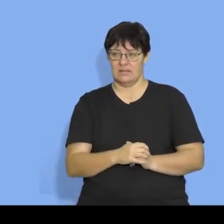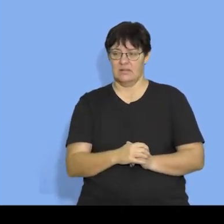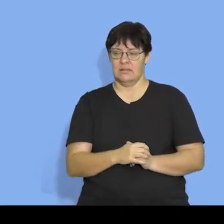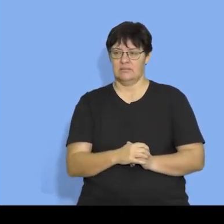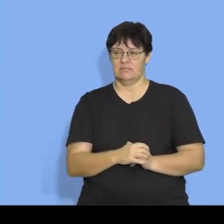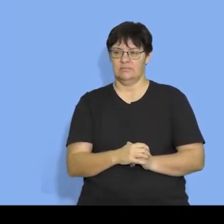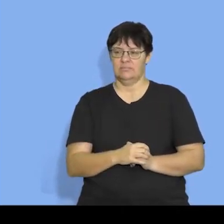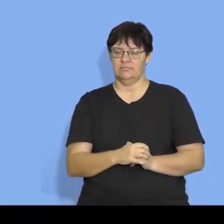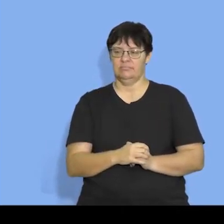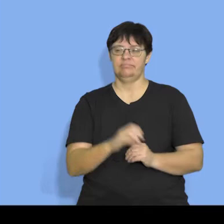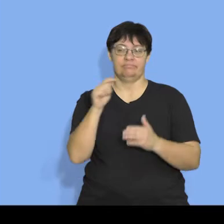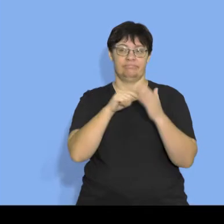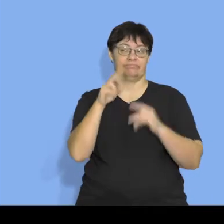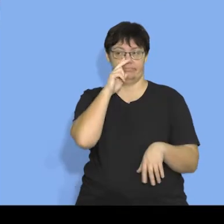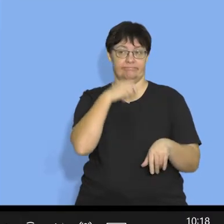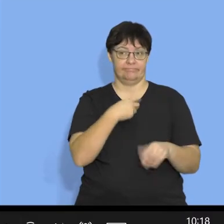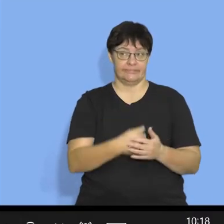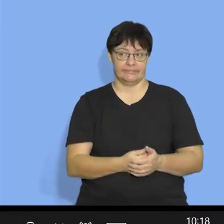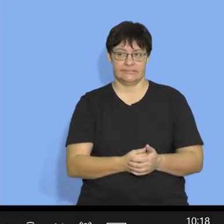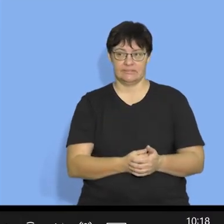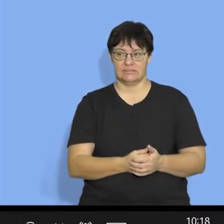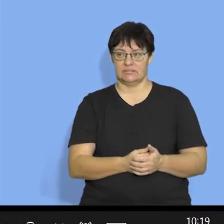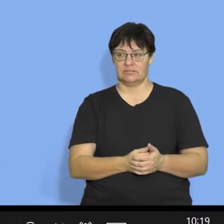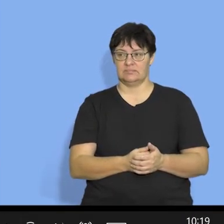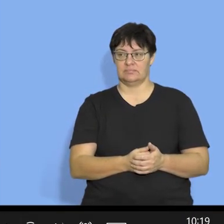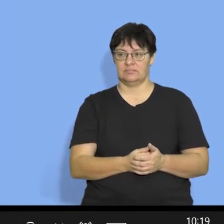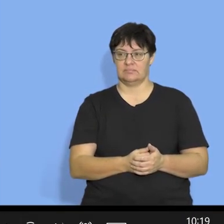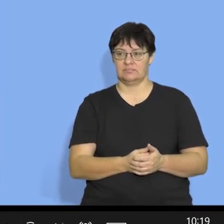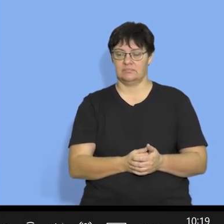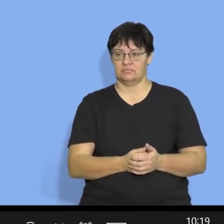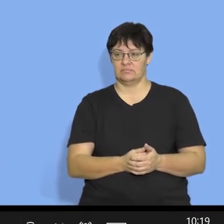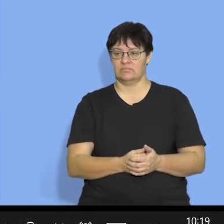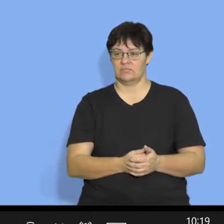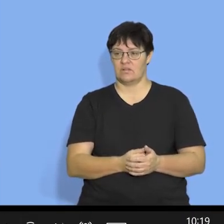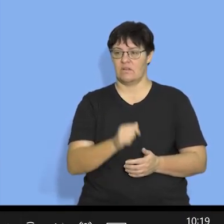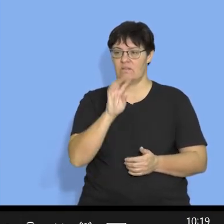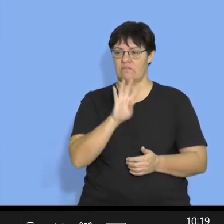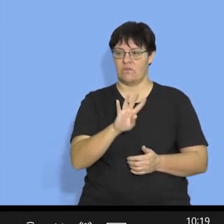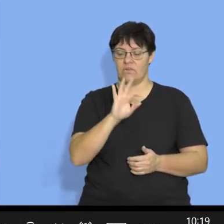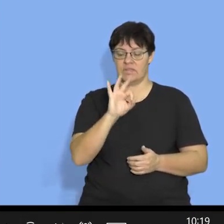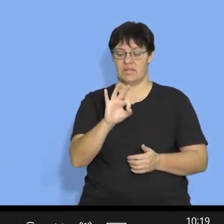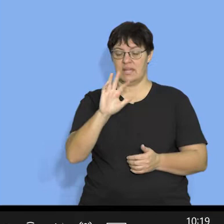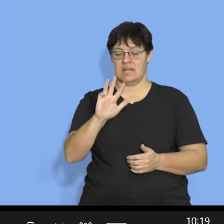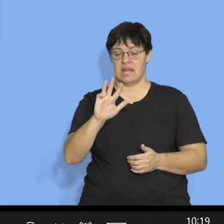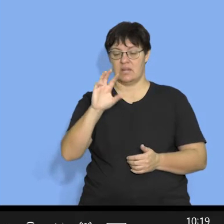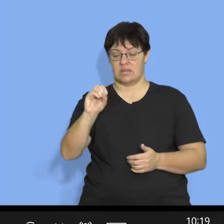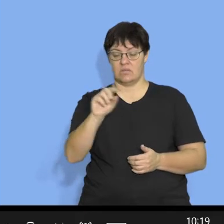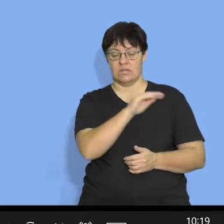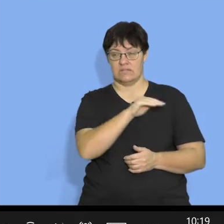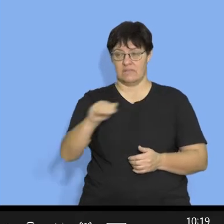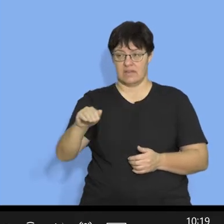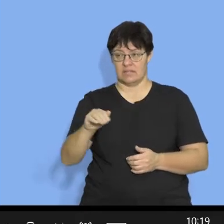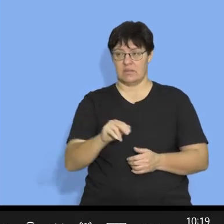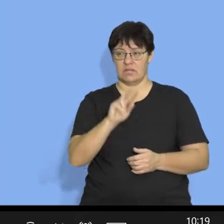2,870. Definitely need a calculator for this. So we've got